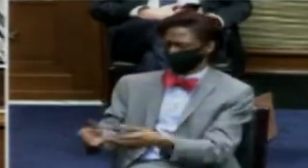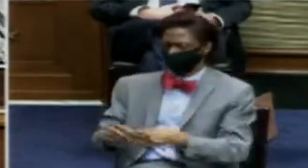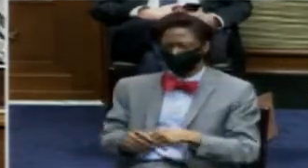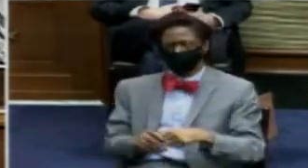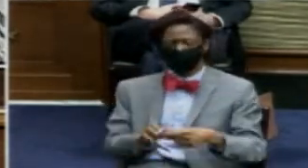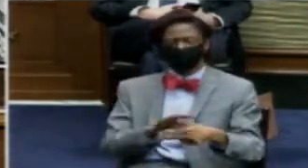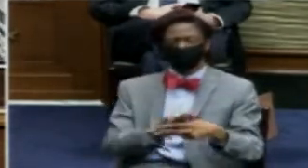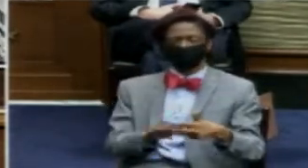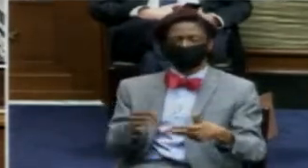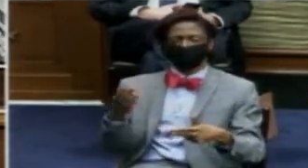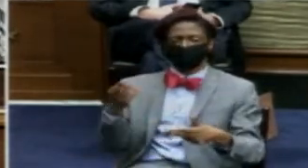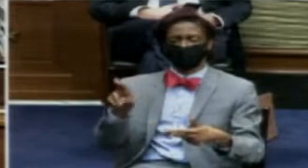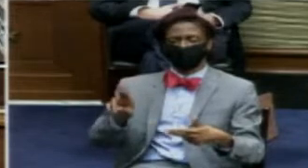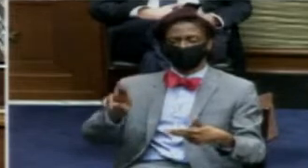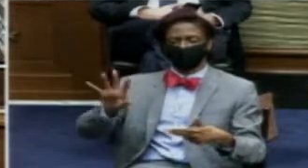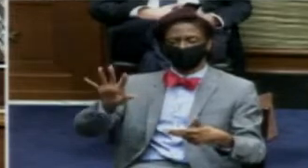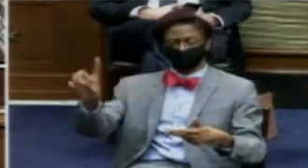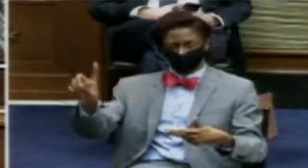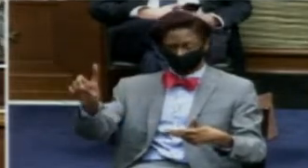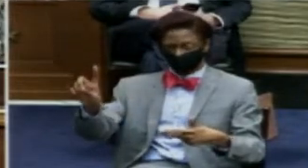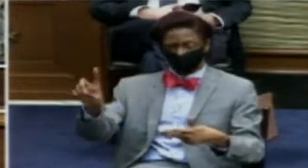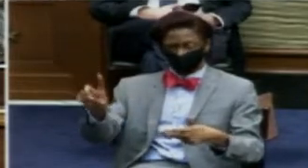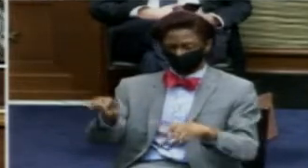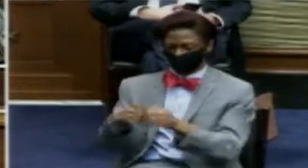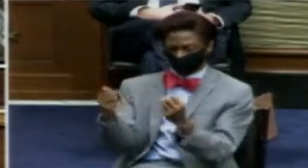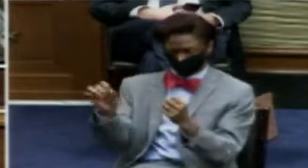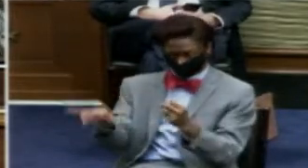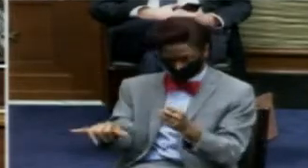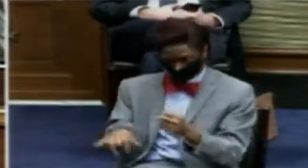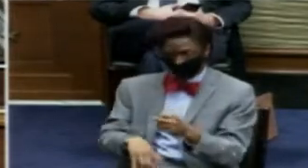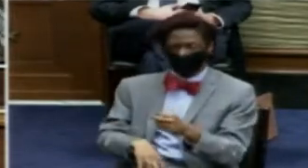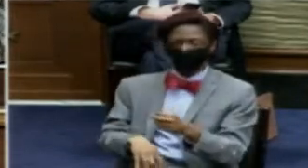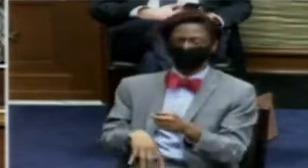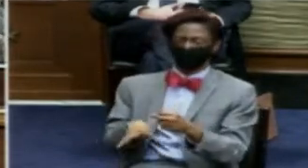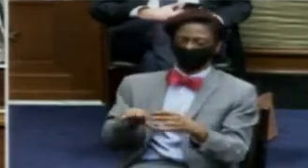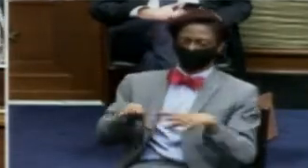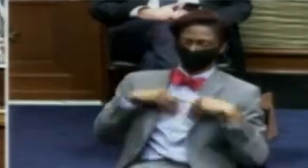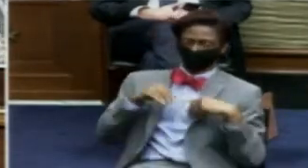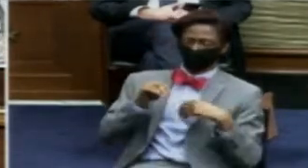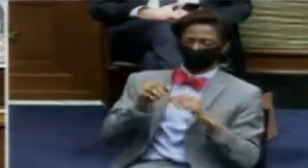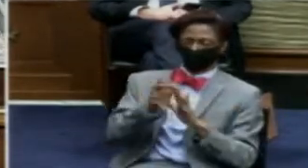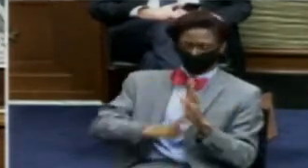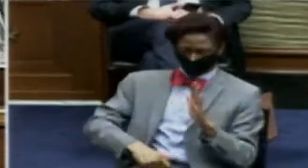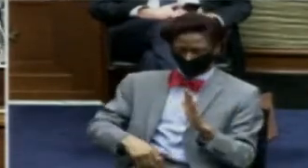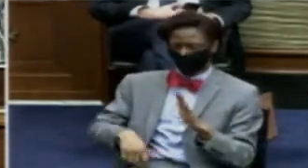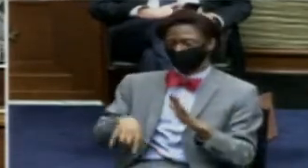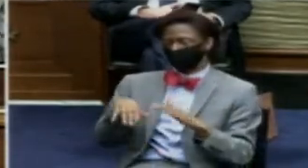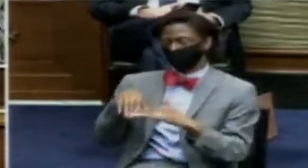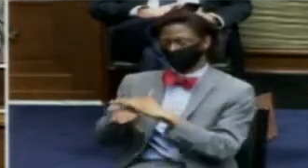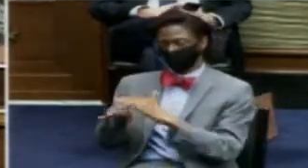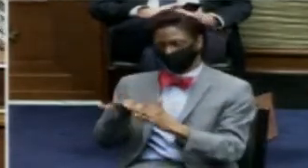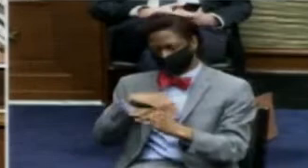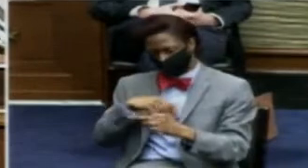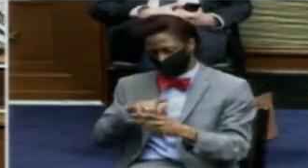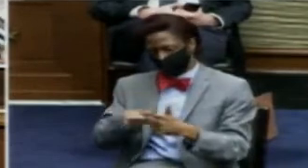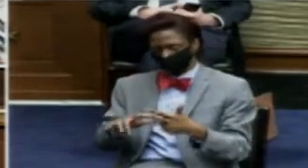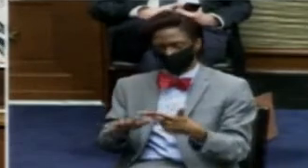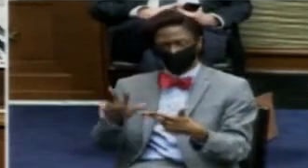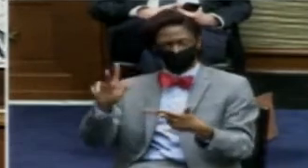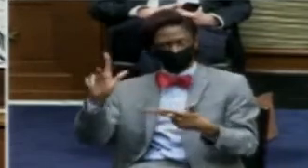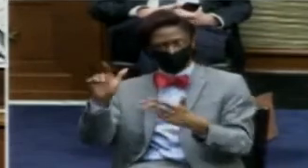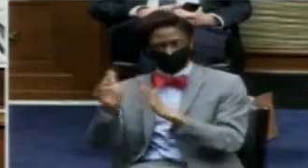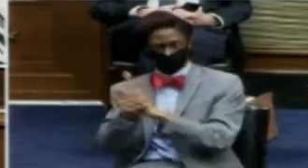that H.R. 51 violates the district clause, the admissions clause, and the 23rd Amendment. That would be 3